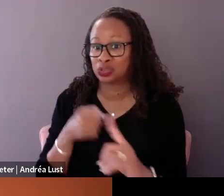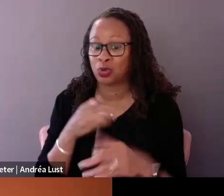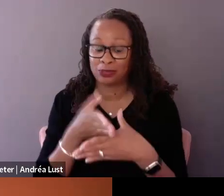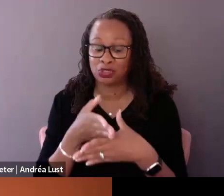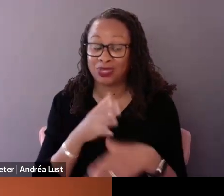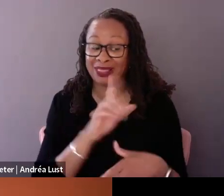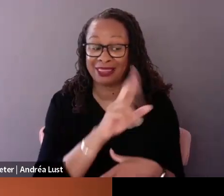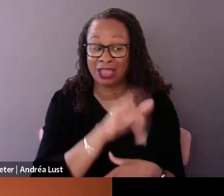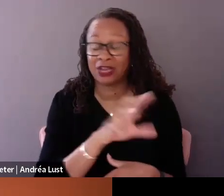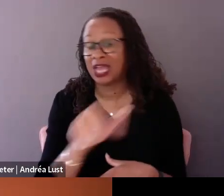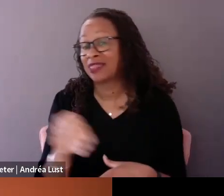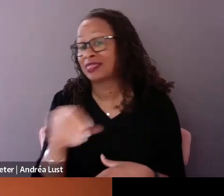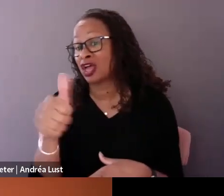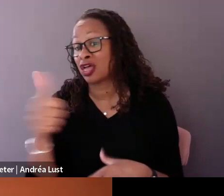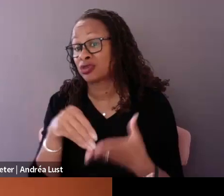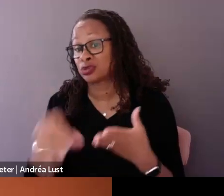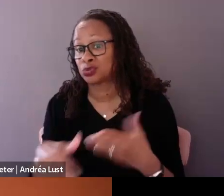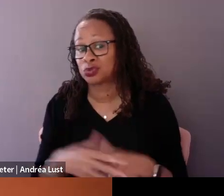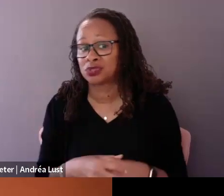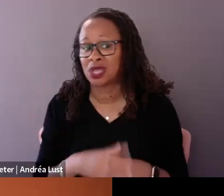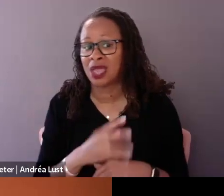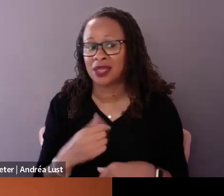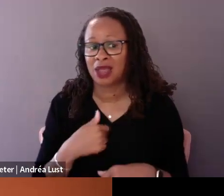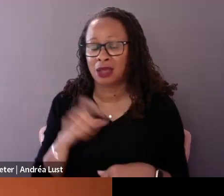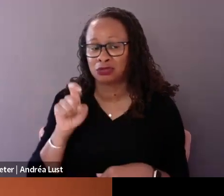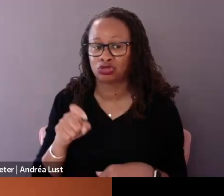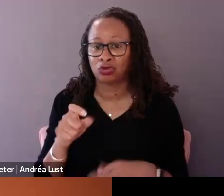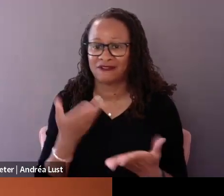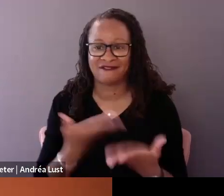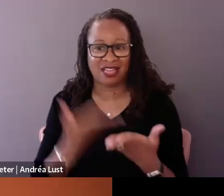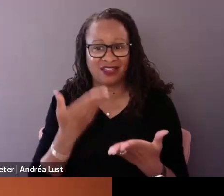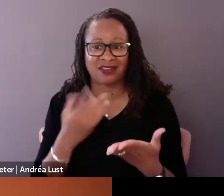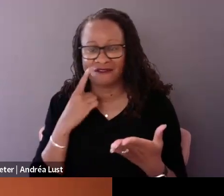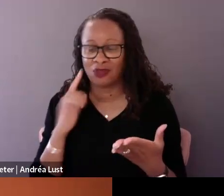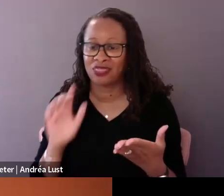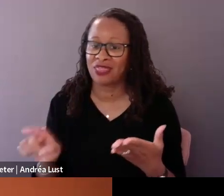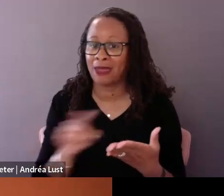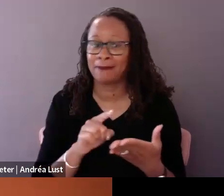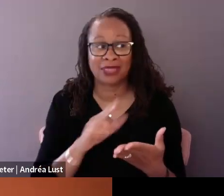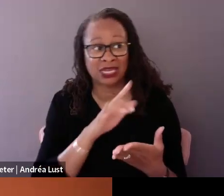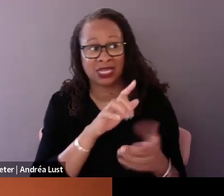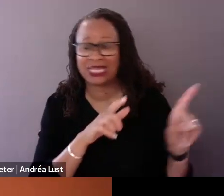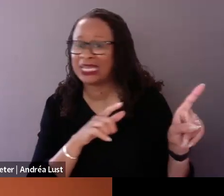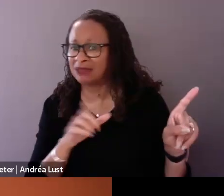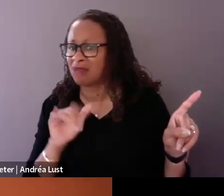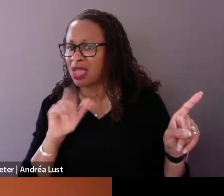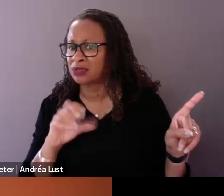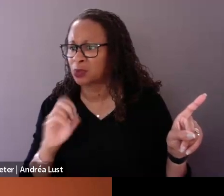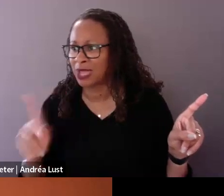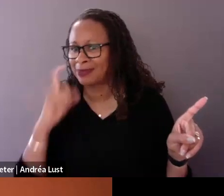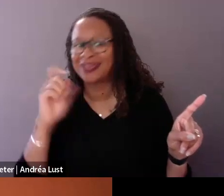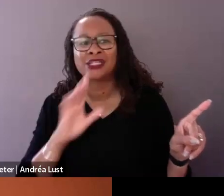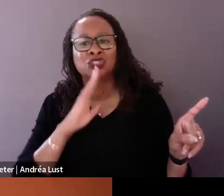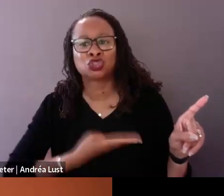and these other students, and I'm sure, you know, validated for them, you know,